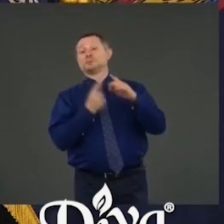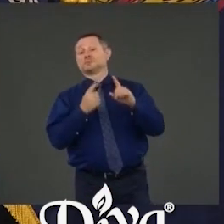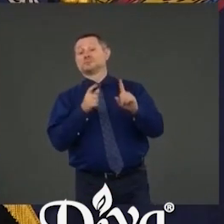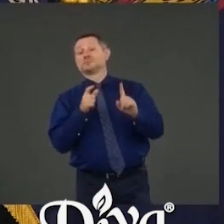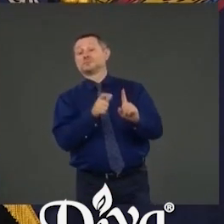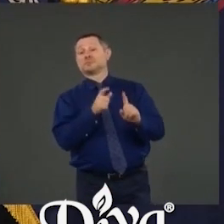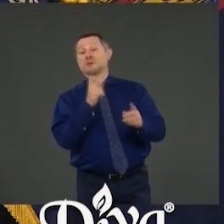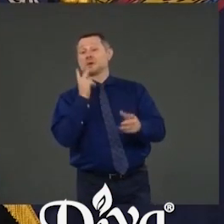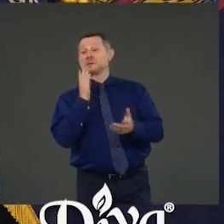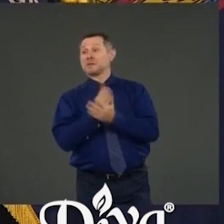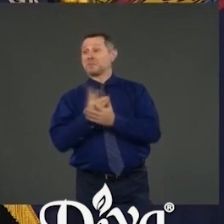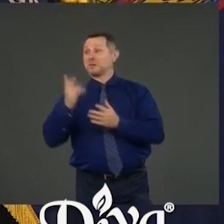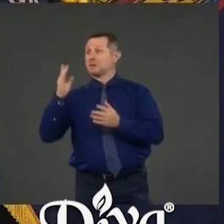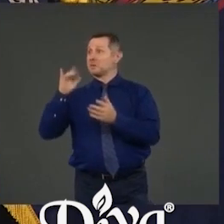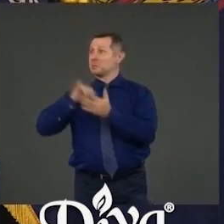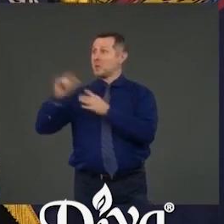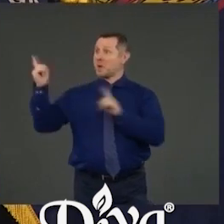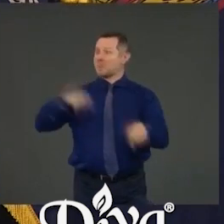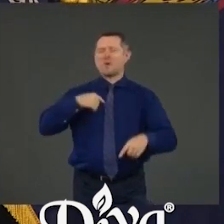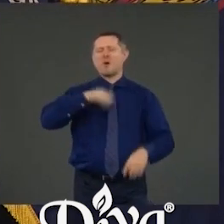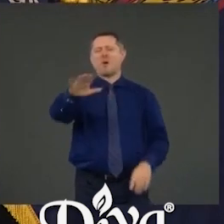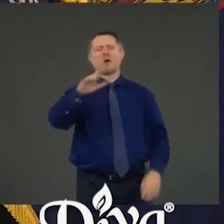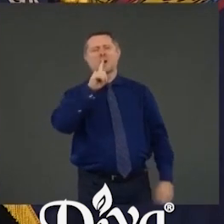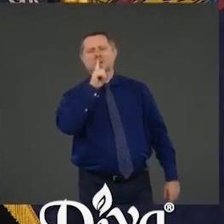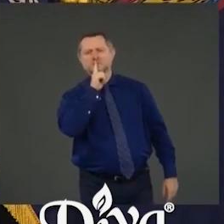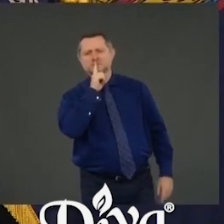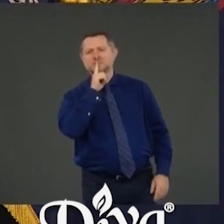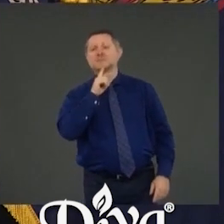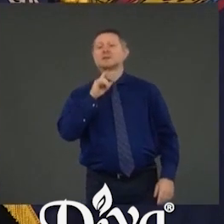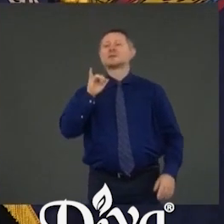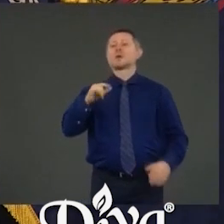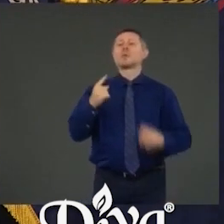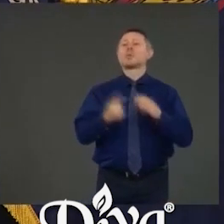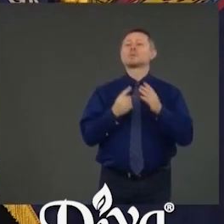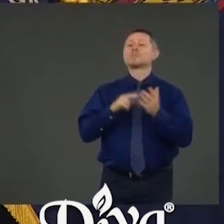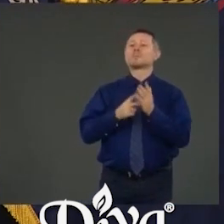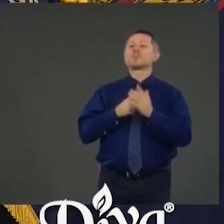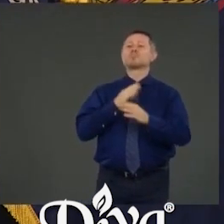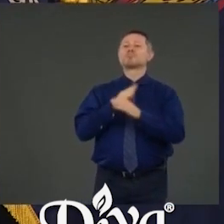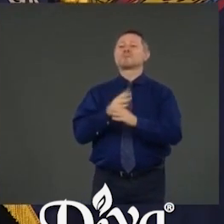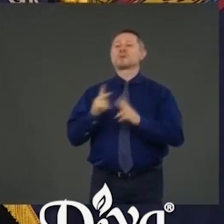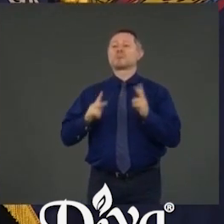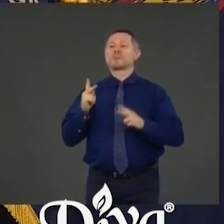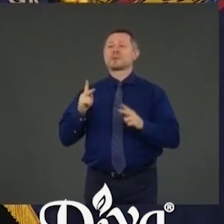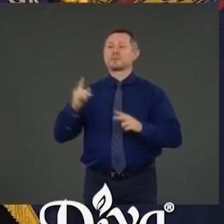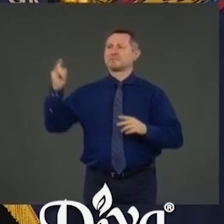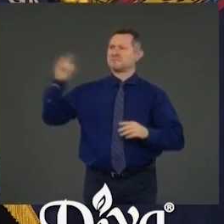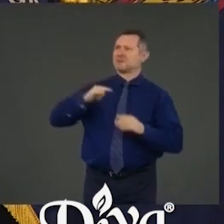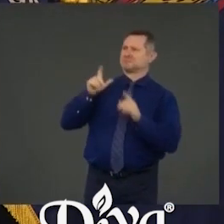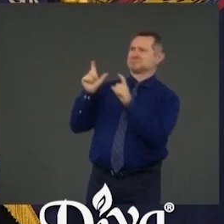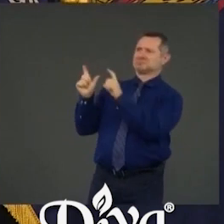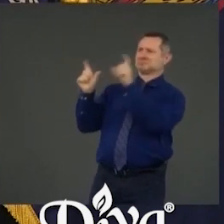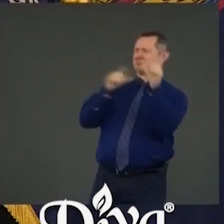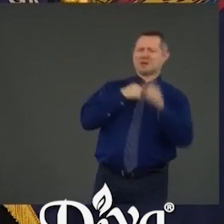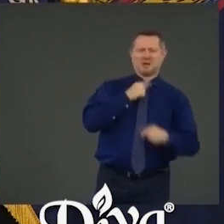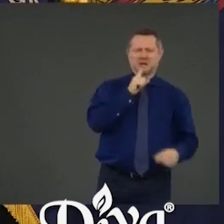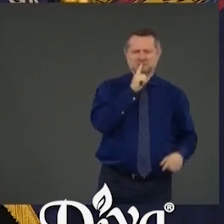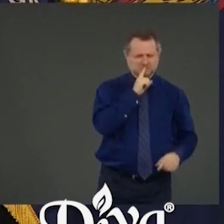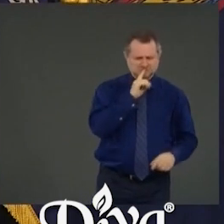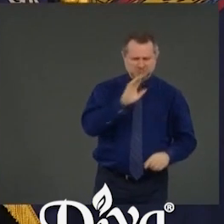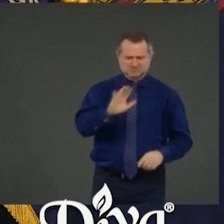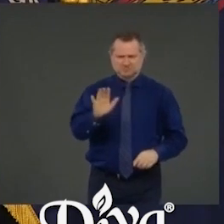of the Advisory doesn't stop people. No, none of the quarantines have stopped people. It's not that you have